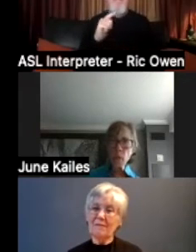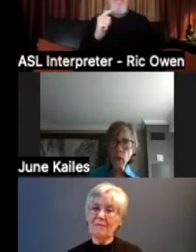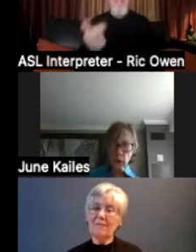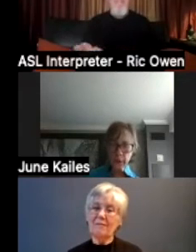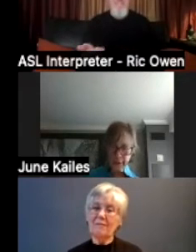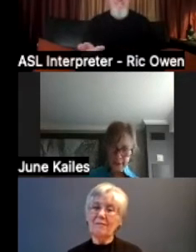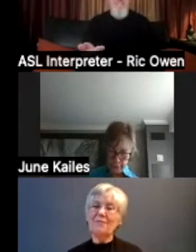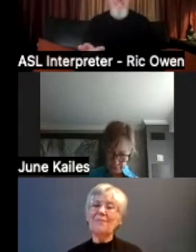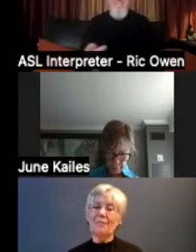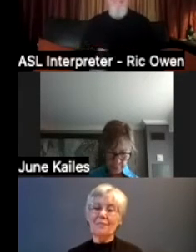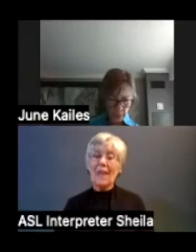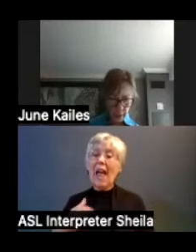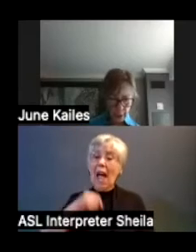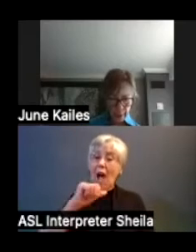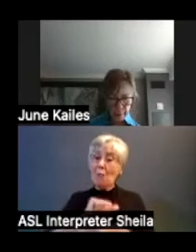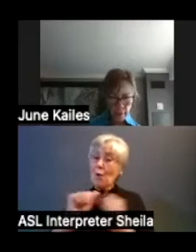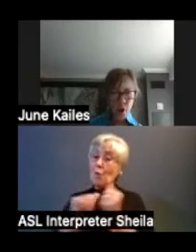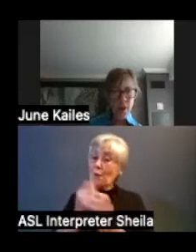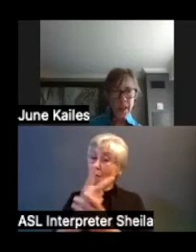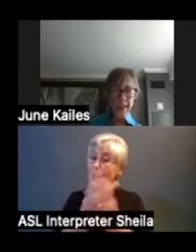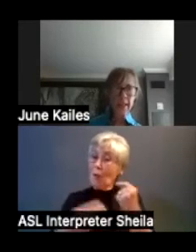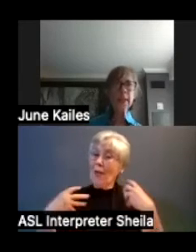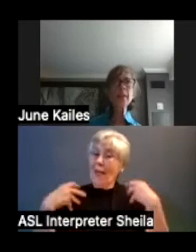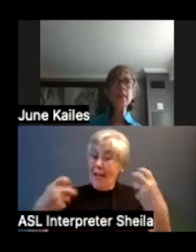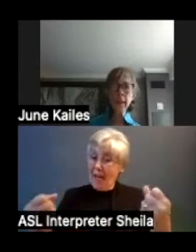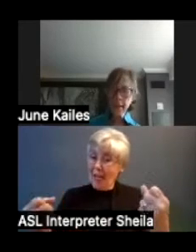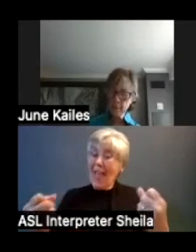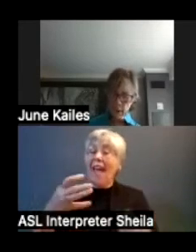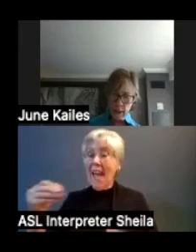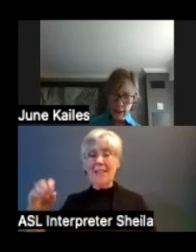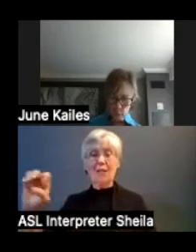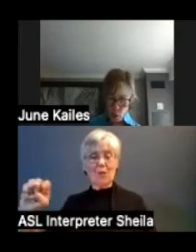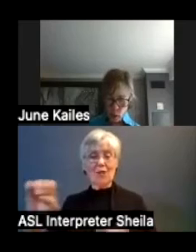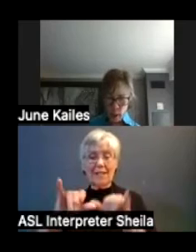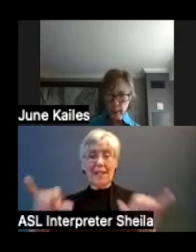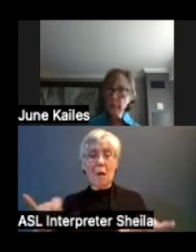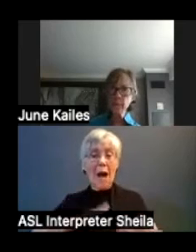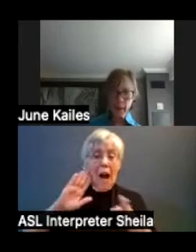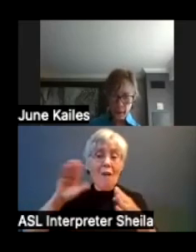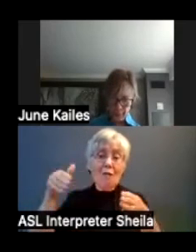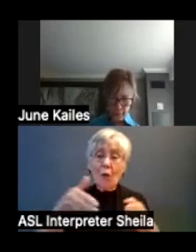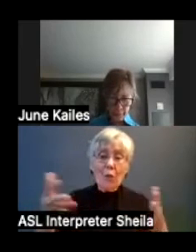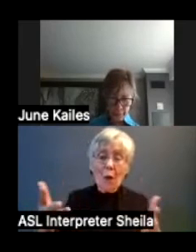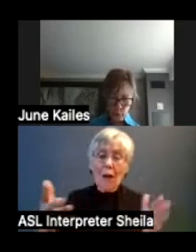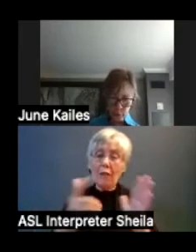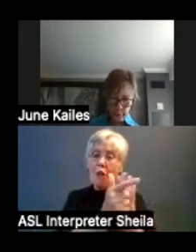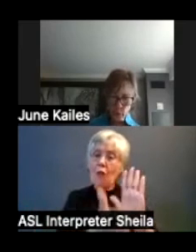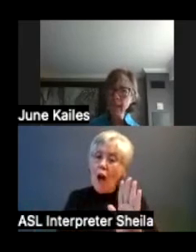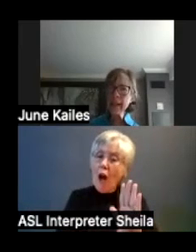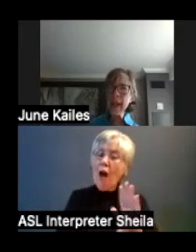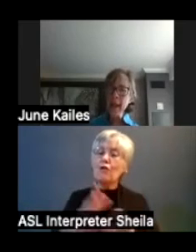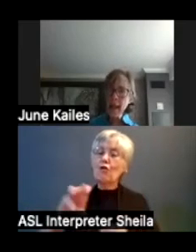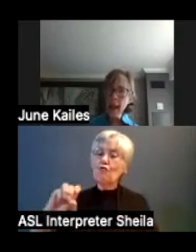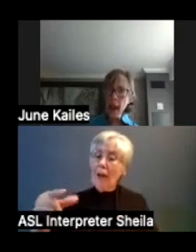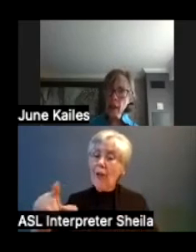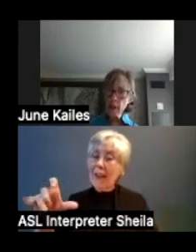and emergency systems. And my focus is converting the laws, the regulations into